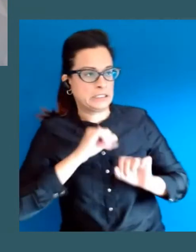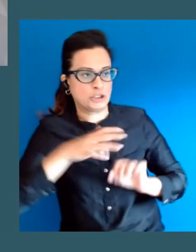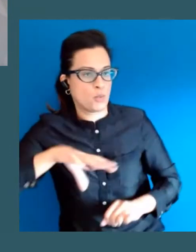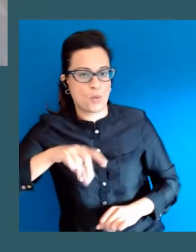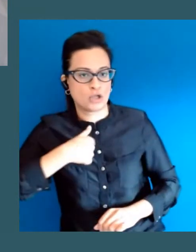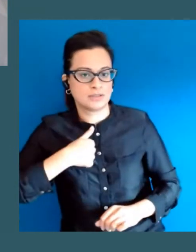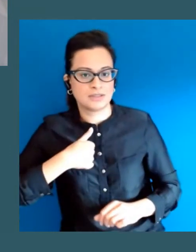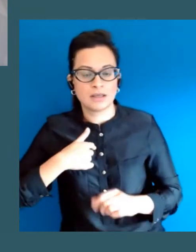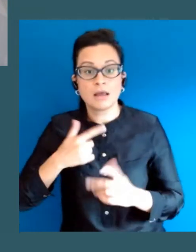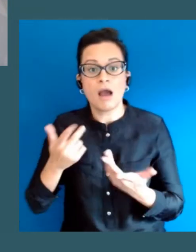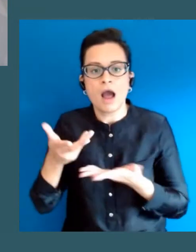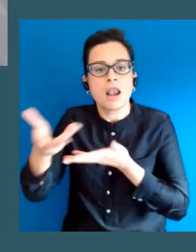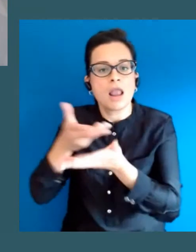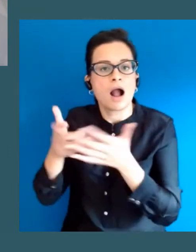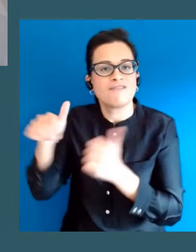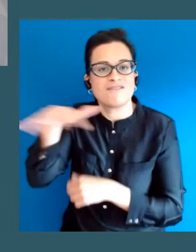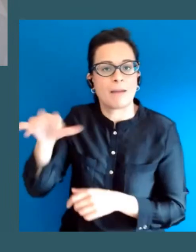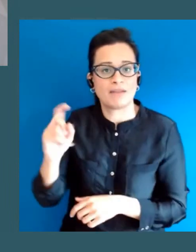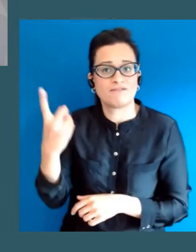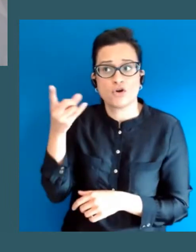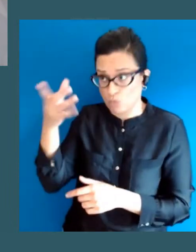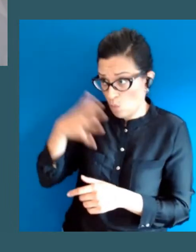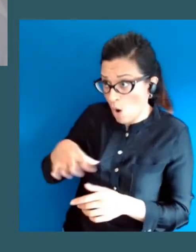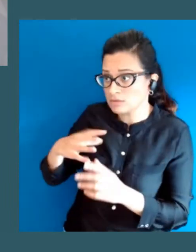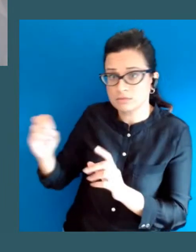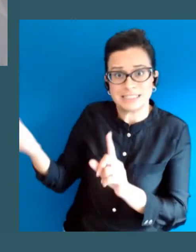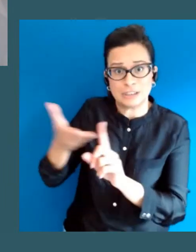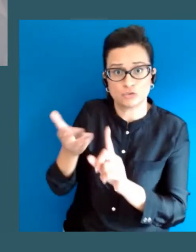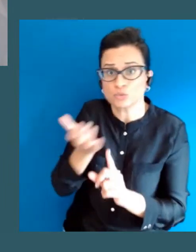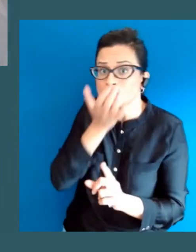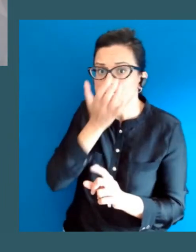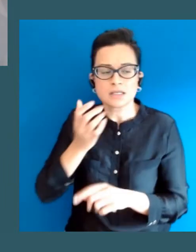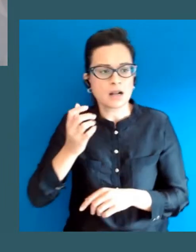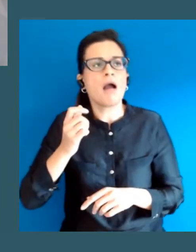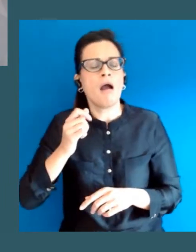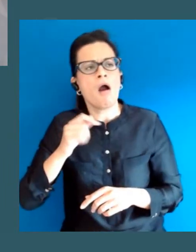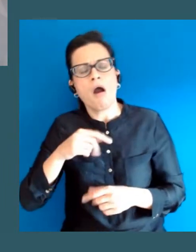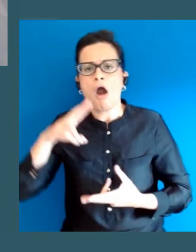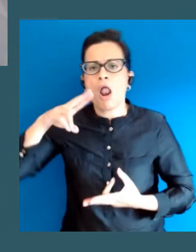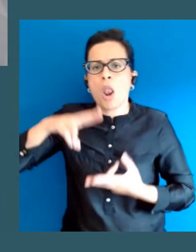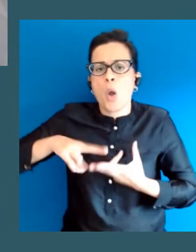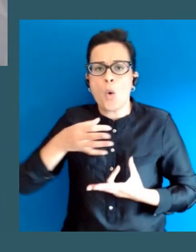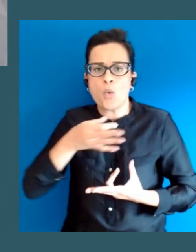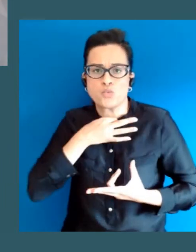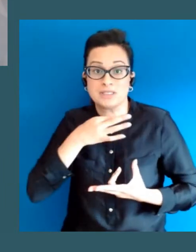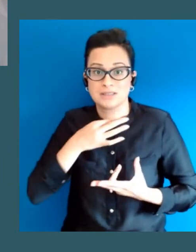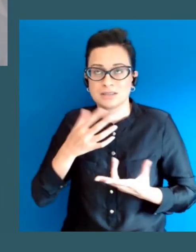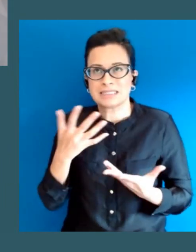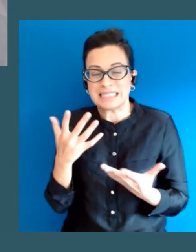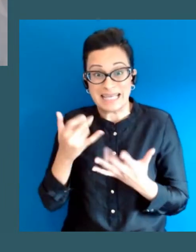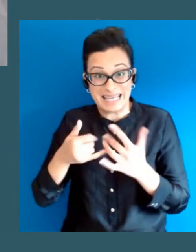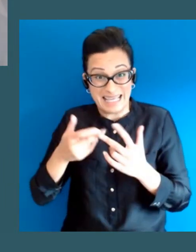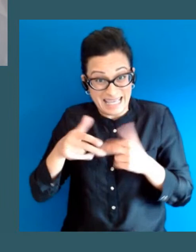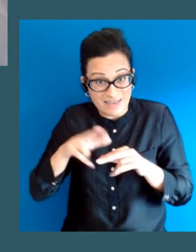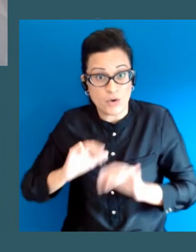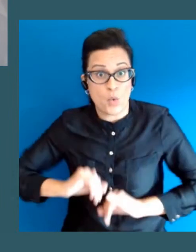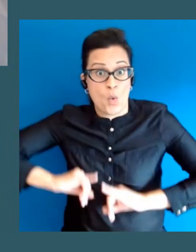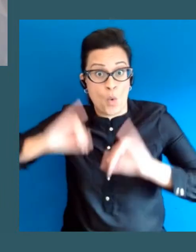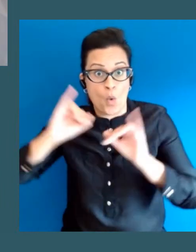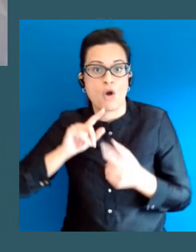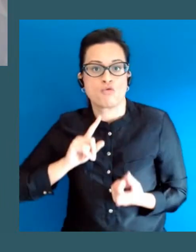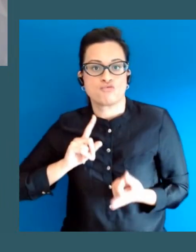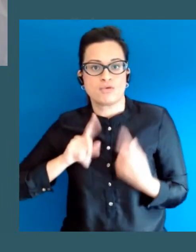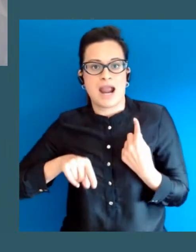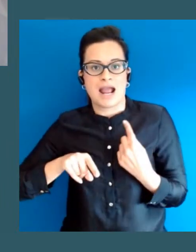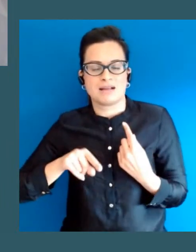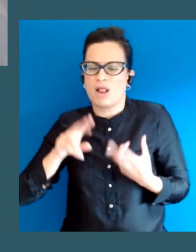conversation with the family. Do you want to introduce it? Yes, there is a low risk, but I think the risk of having a severe reaction, I think again is low, and that data